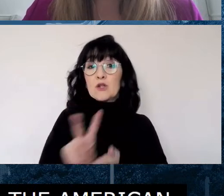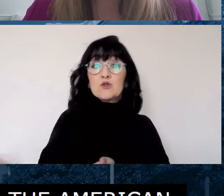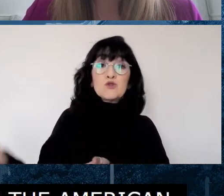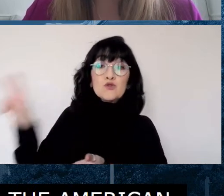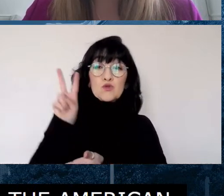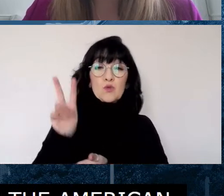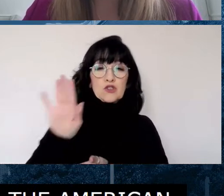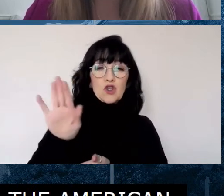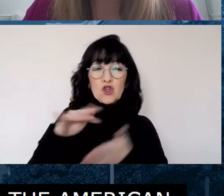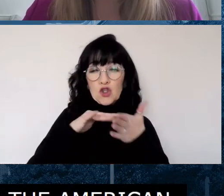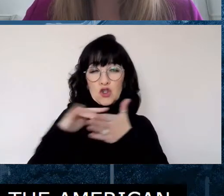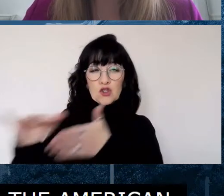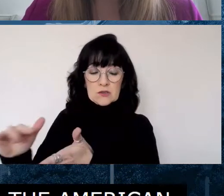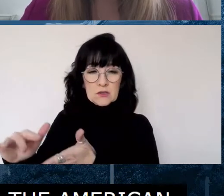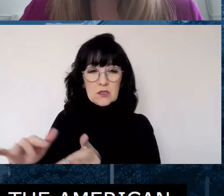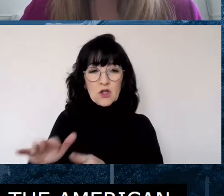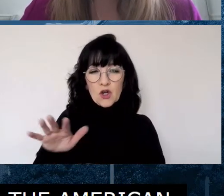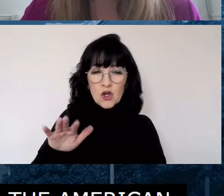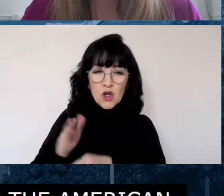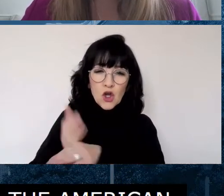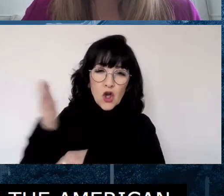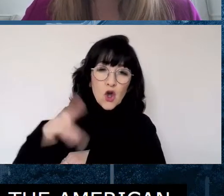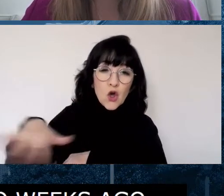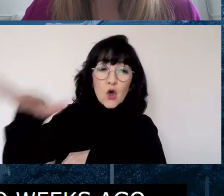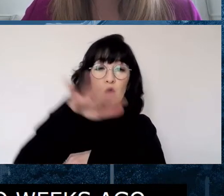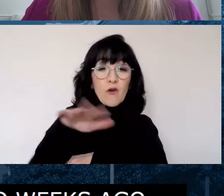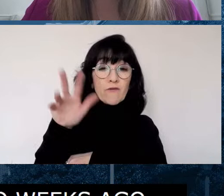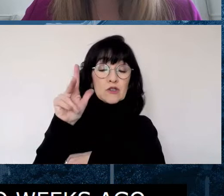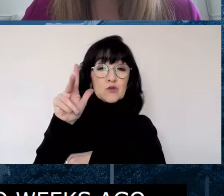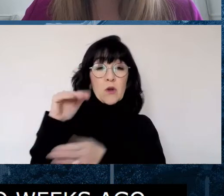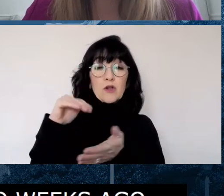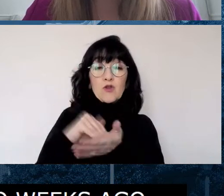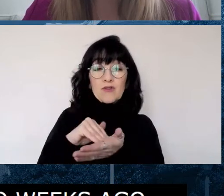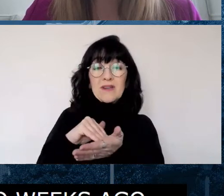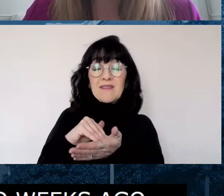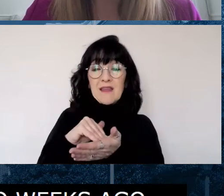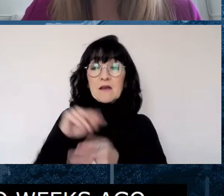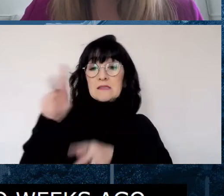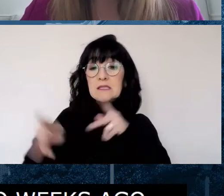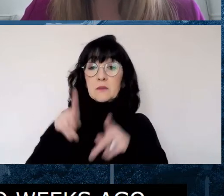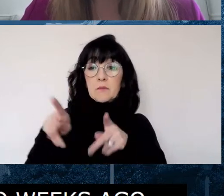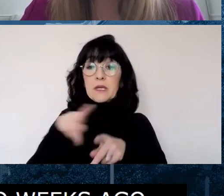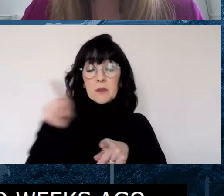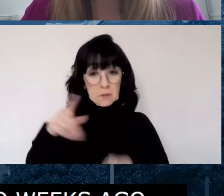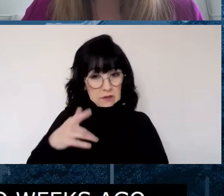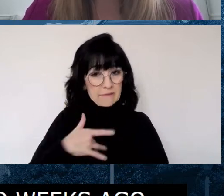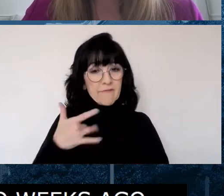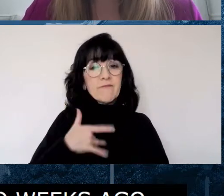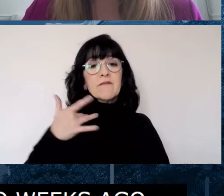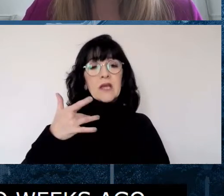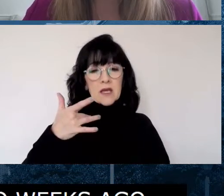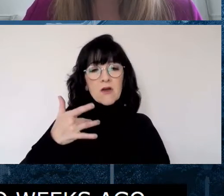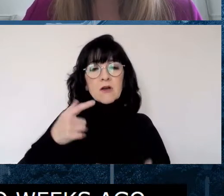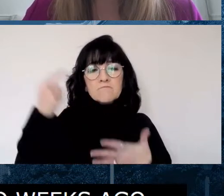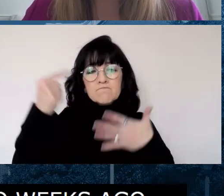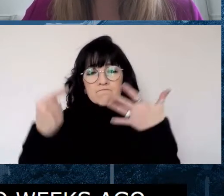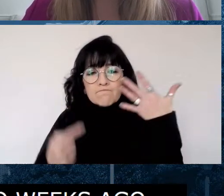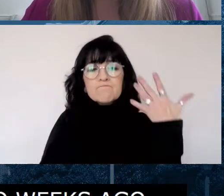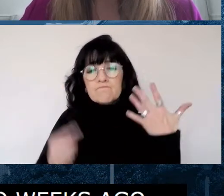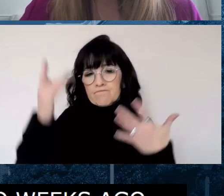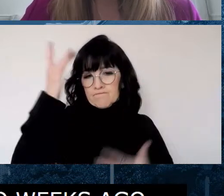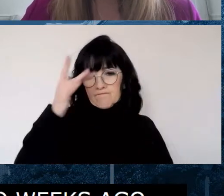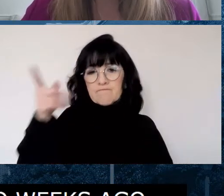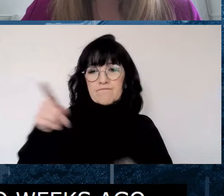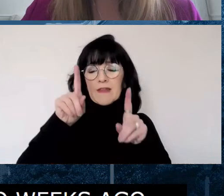over 23,000 symptomatic people who tested positive between December 10th and January